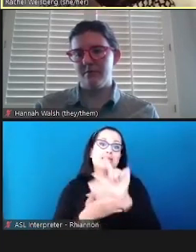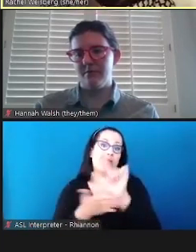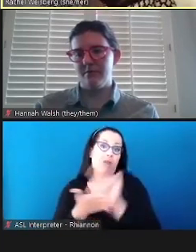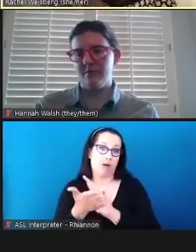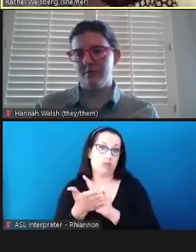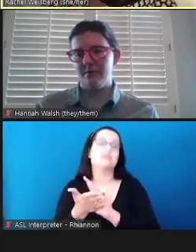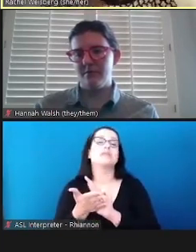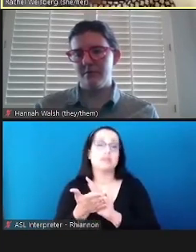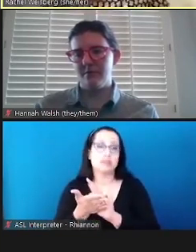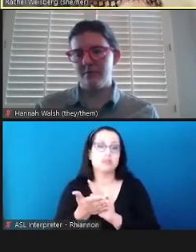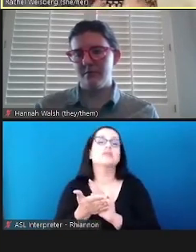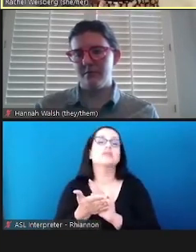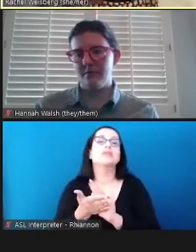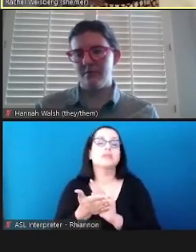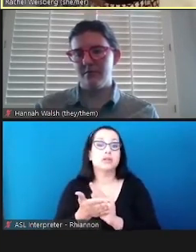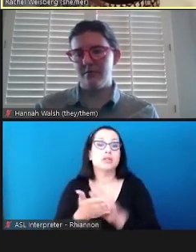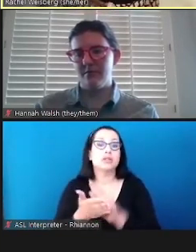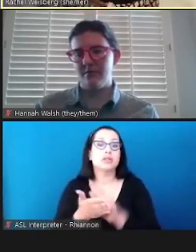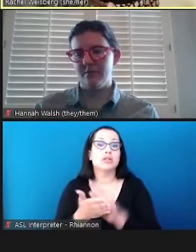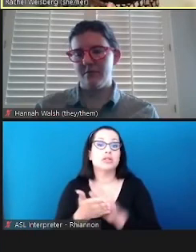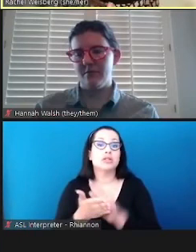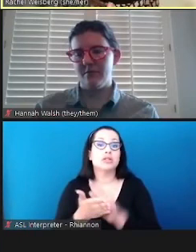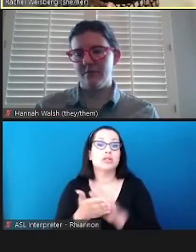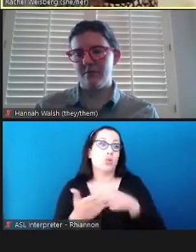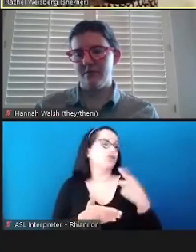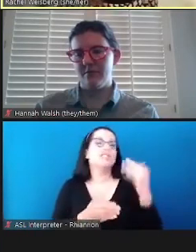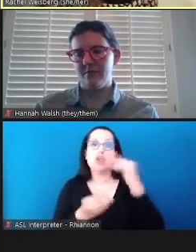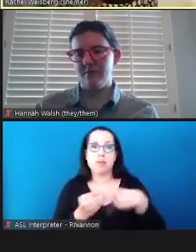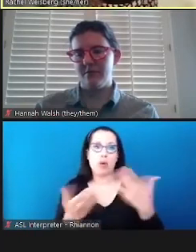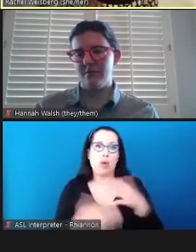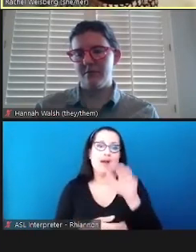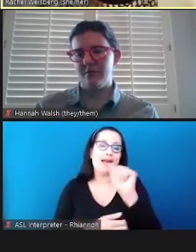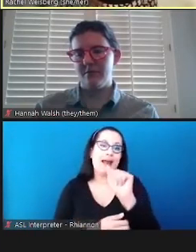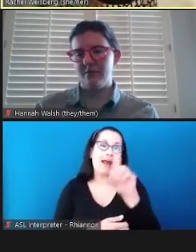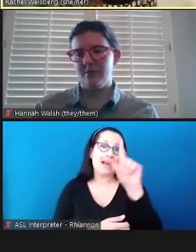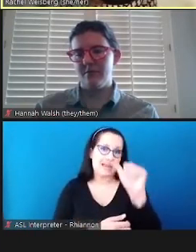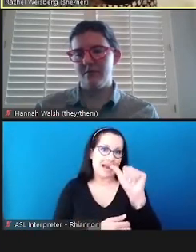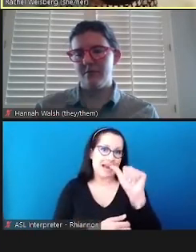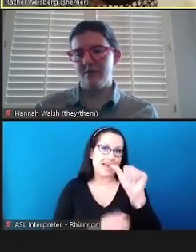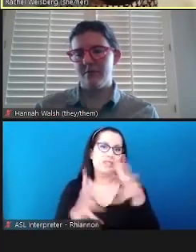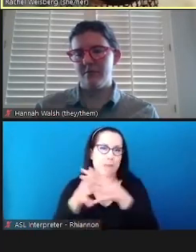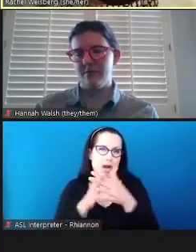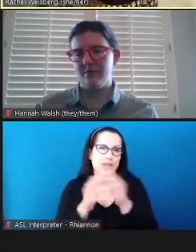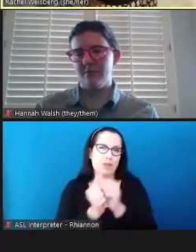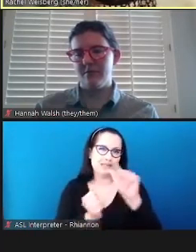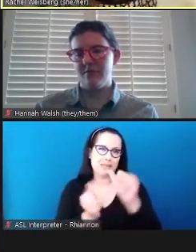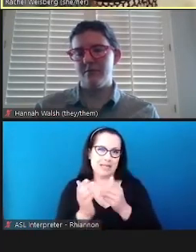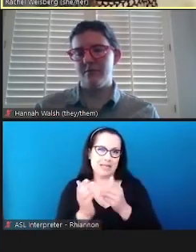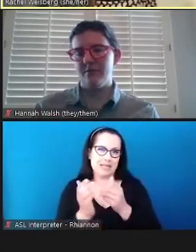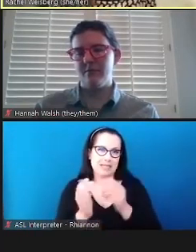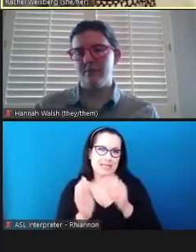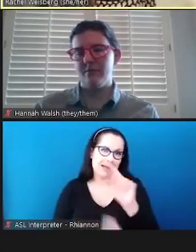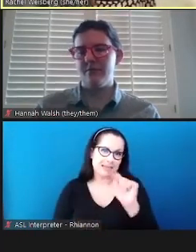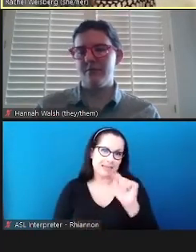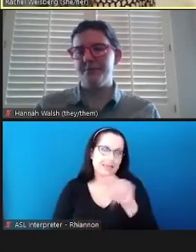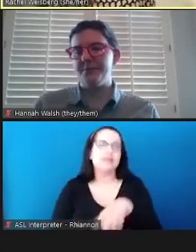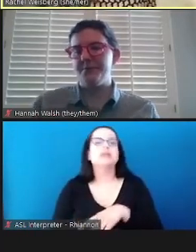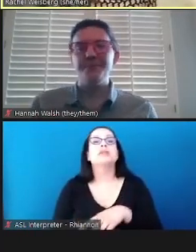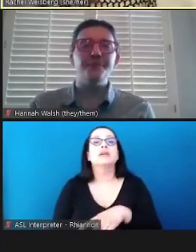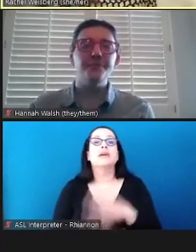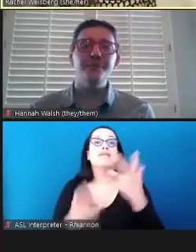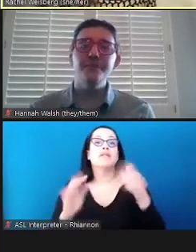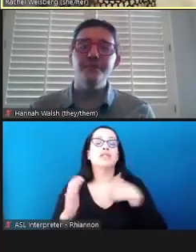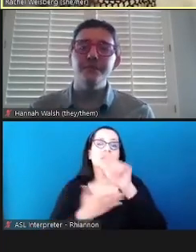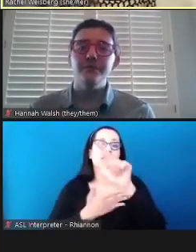so we'll talk about what we know about, which is the ADA, the Americans with Disabilities Act.